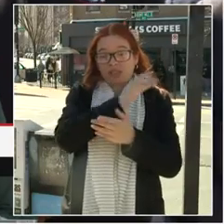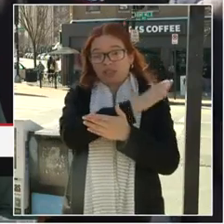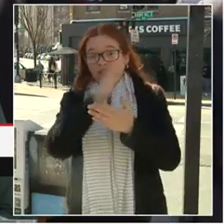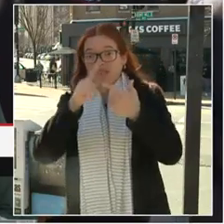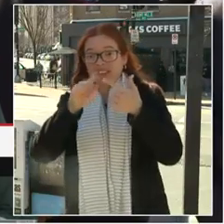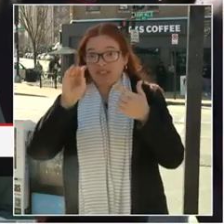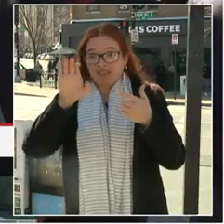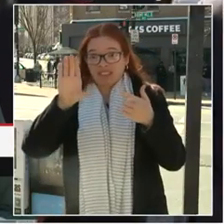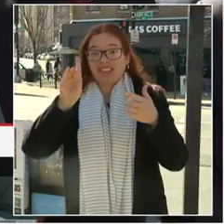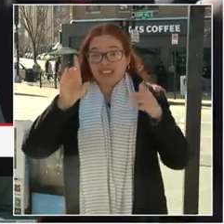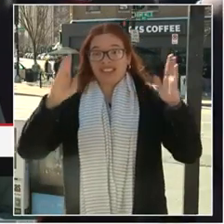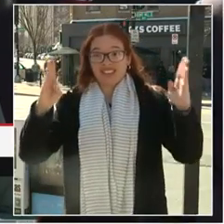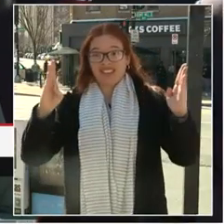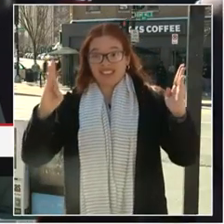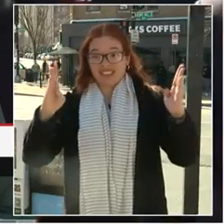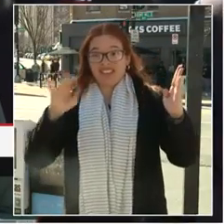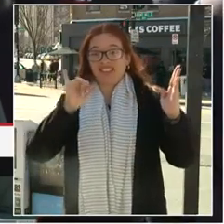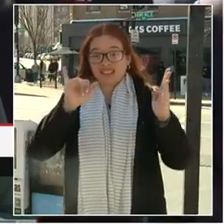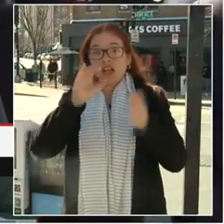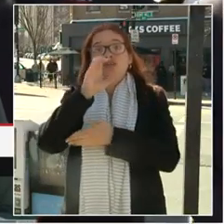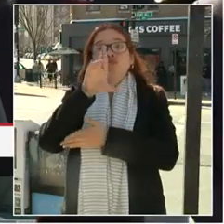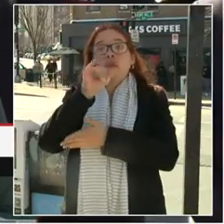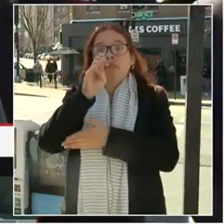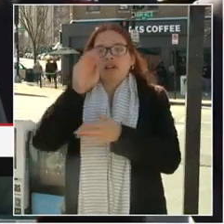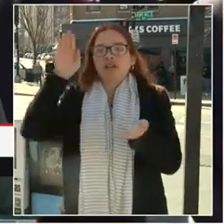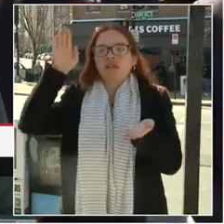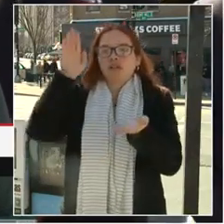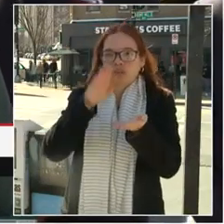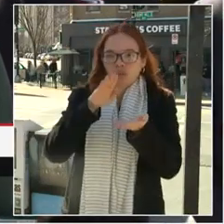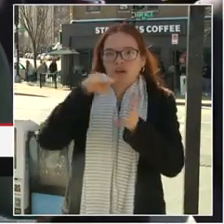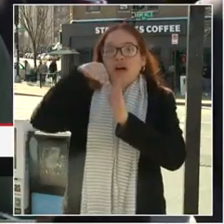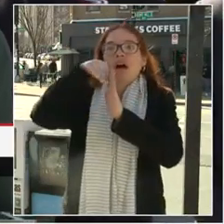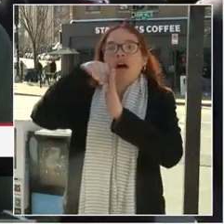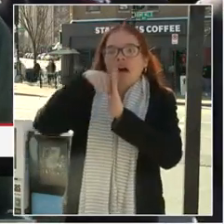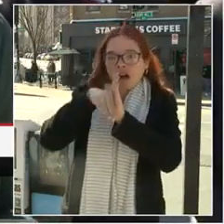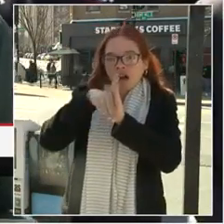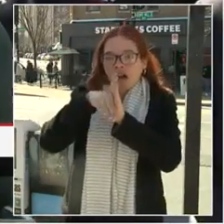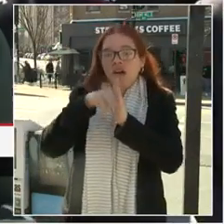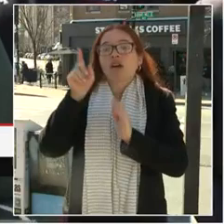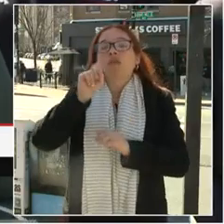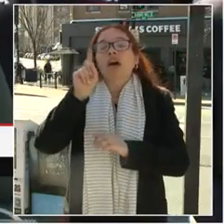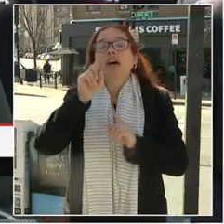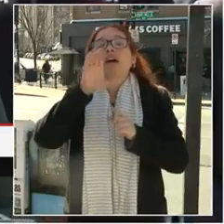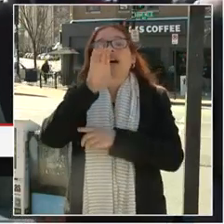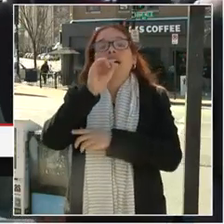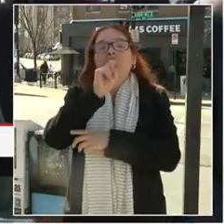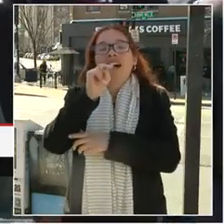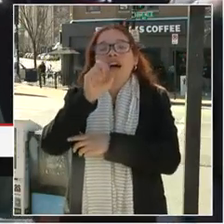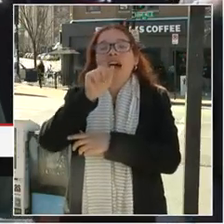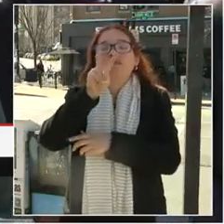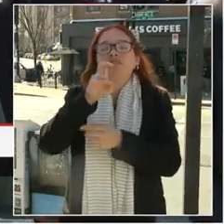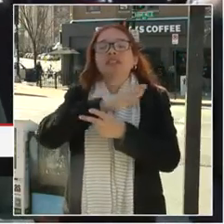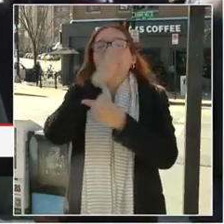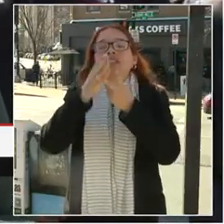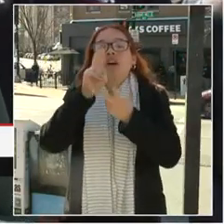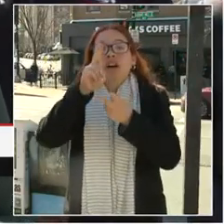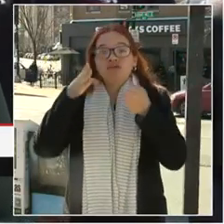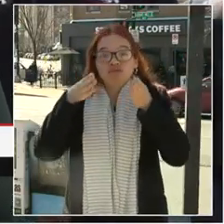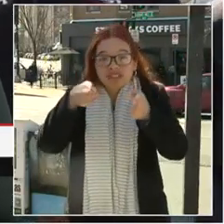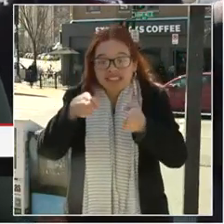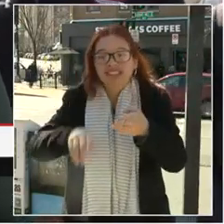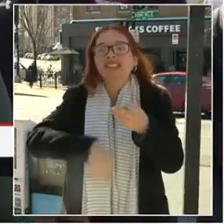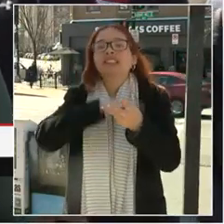3 nightlife corridor areas on Connecticut Avenue, U Street, as